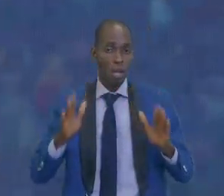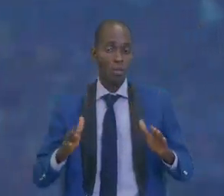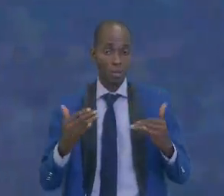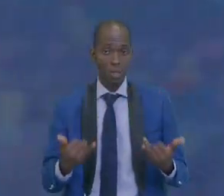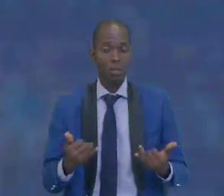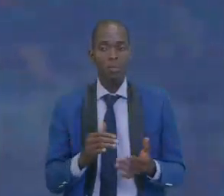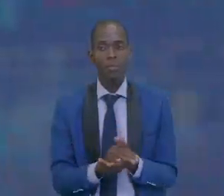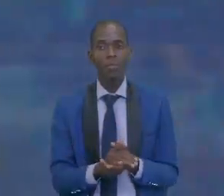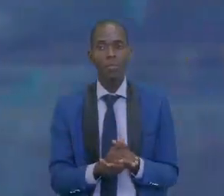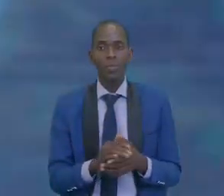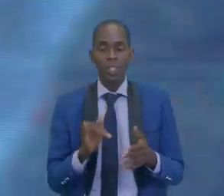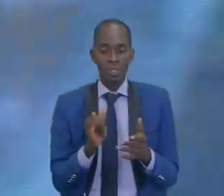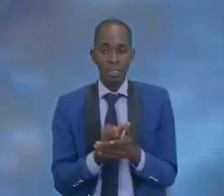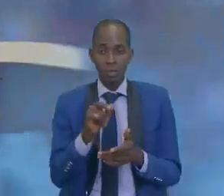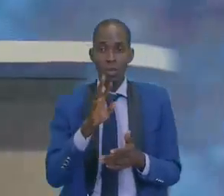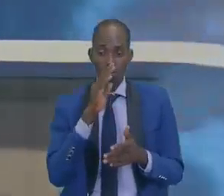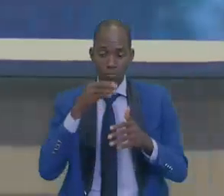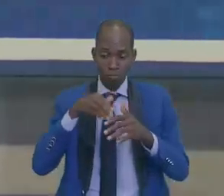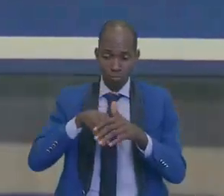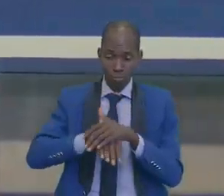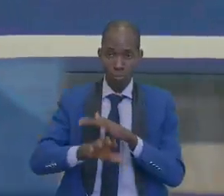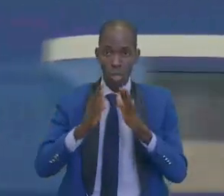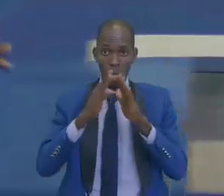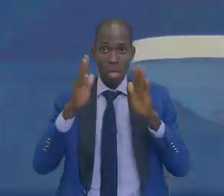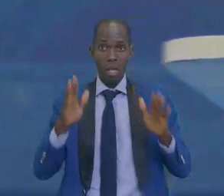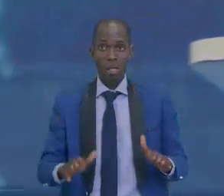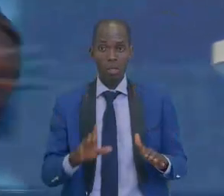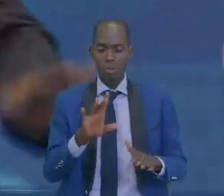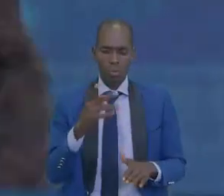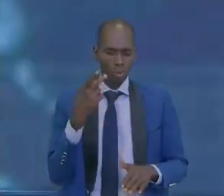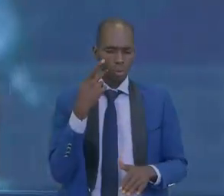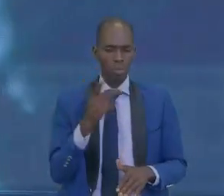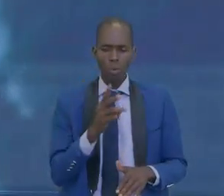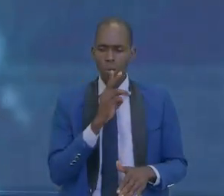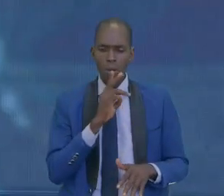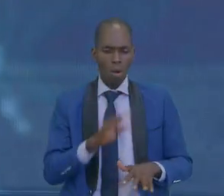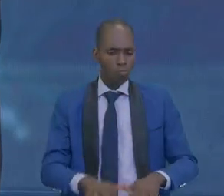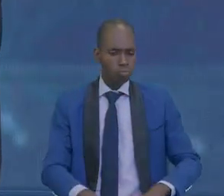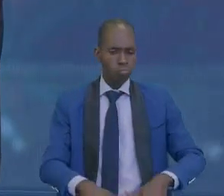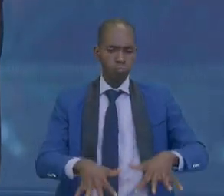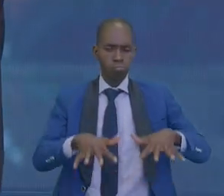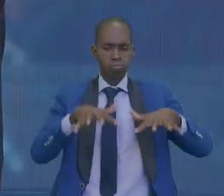As you enter, you see water has flooded the whole ground.